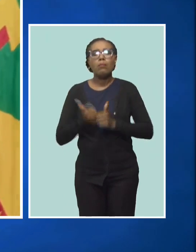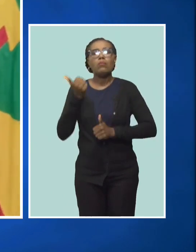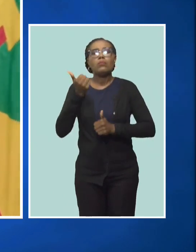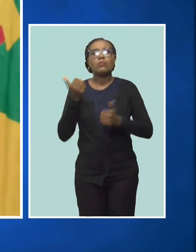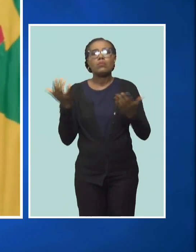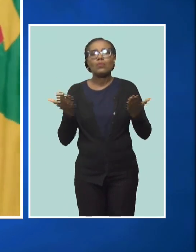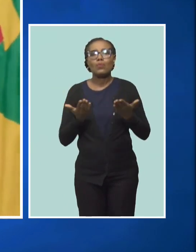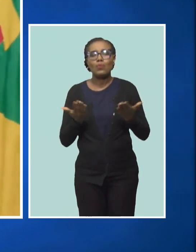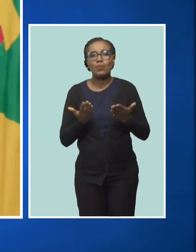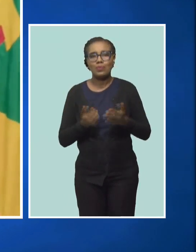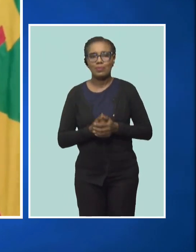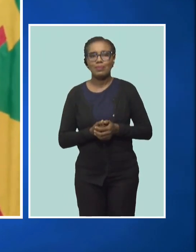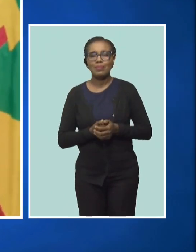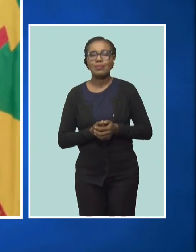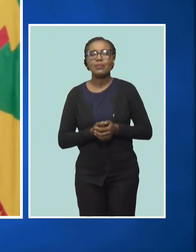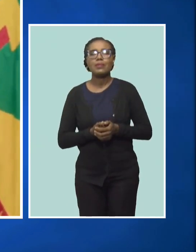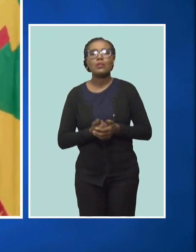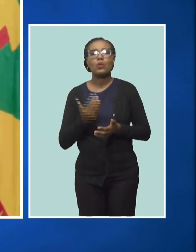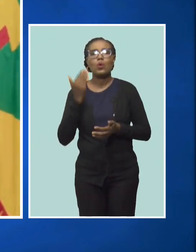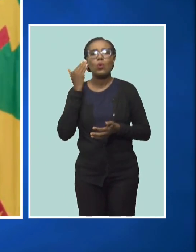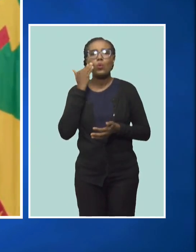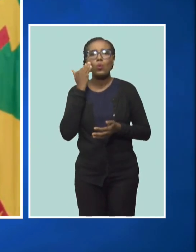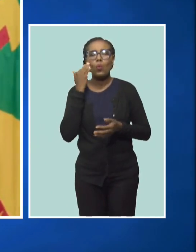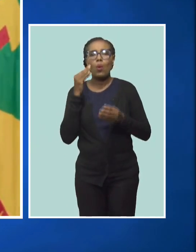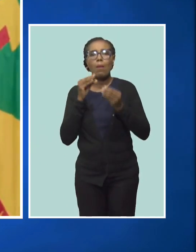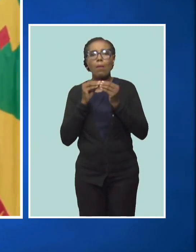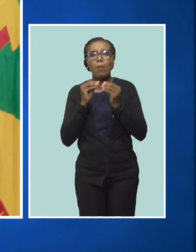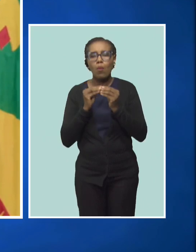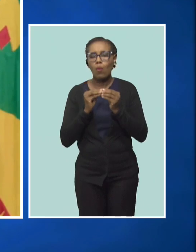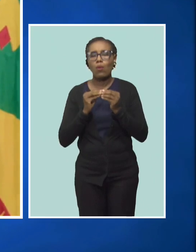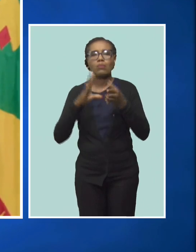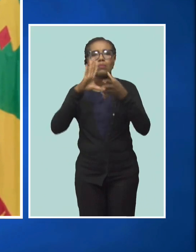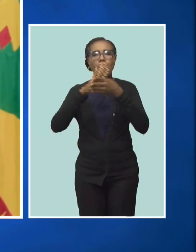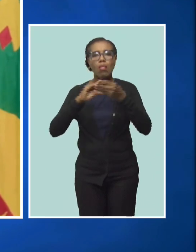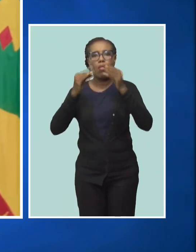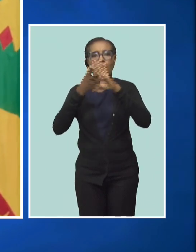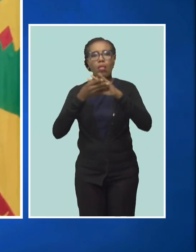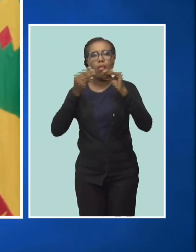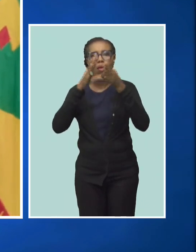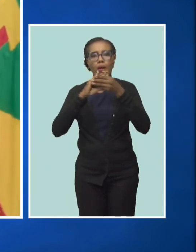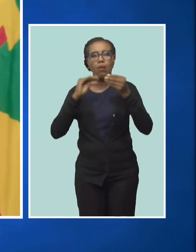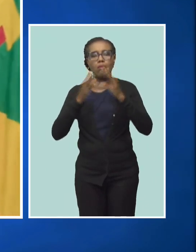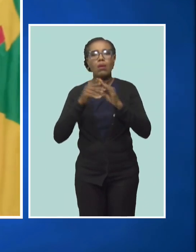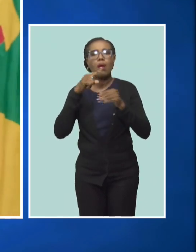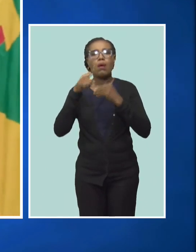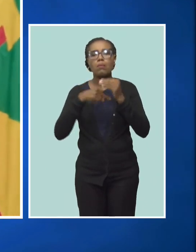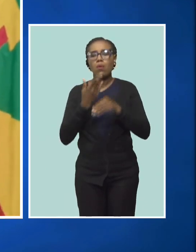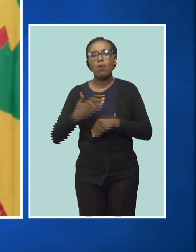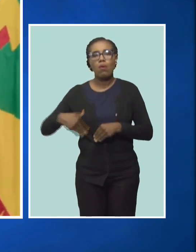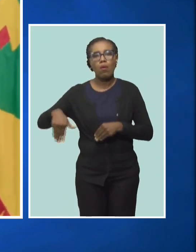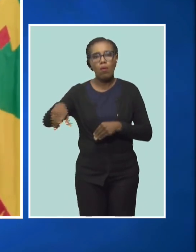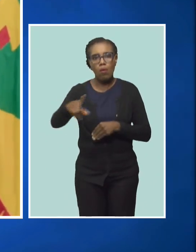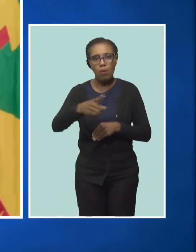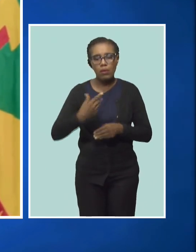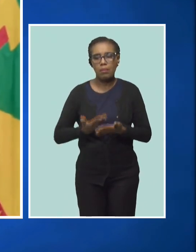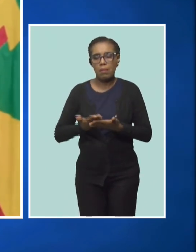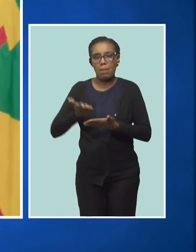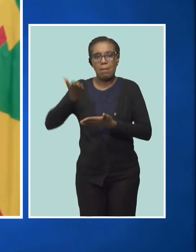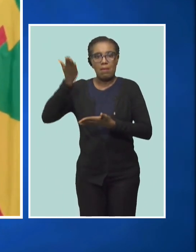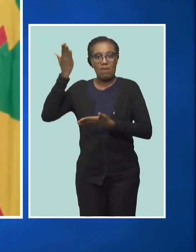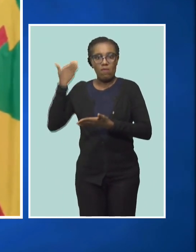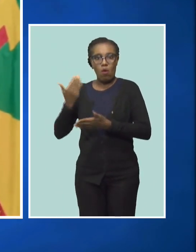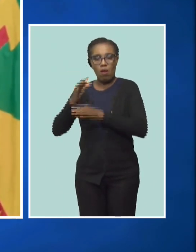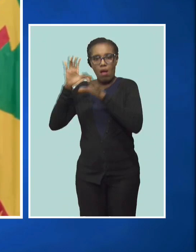by becoming more familiar with the stories of those whose shoulders you stand